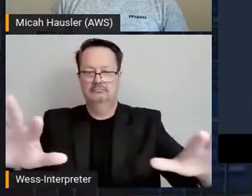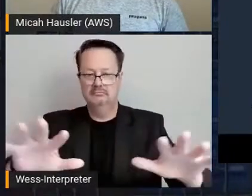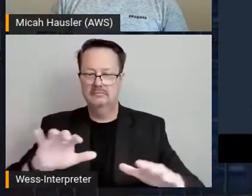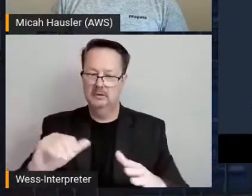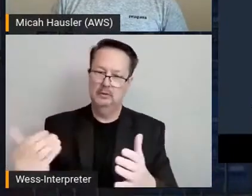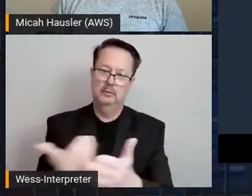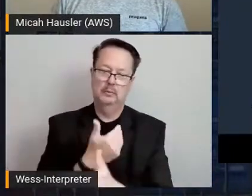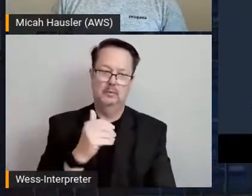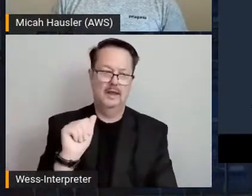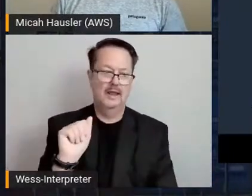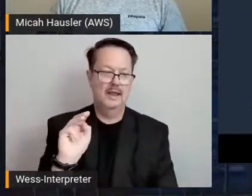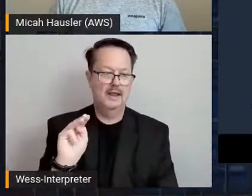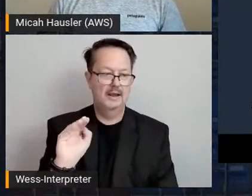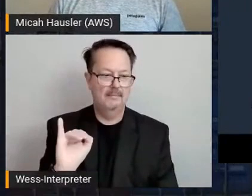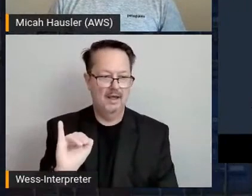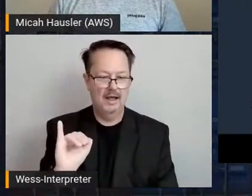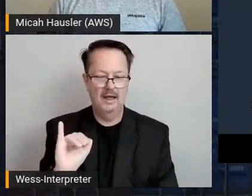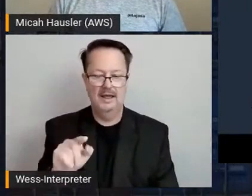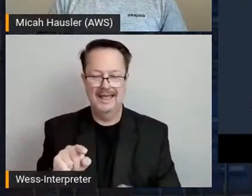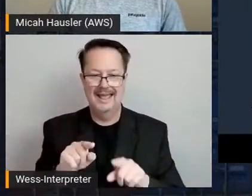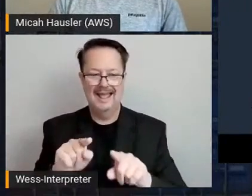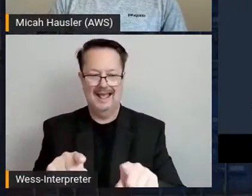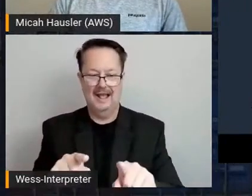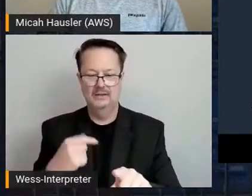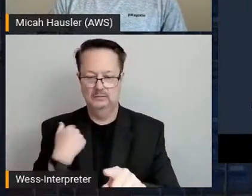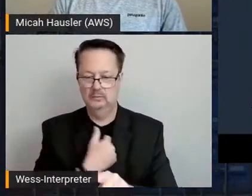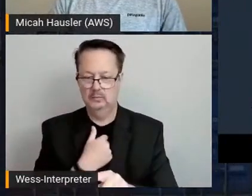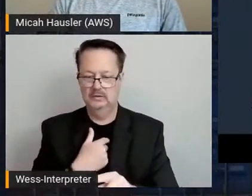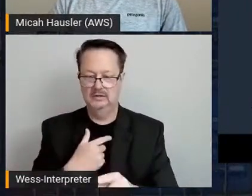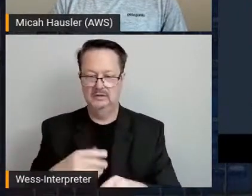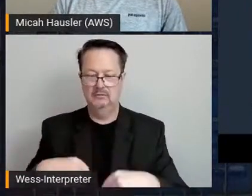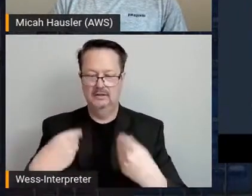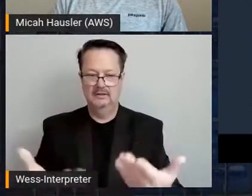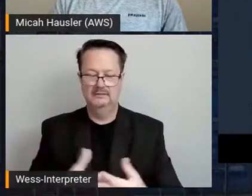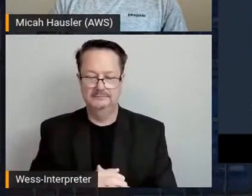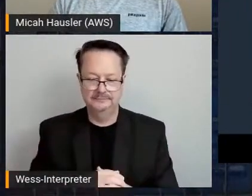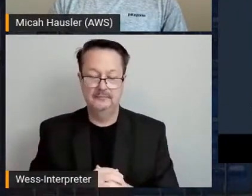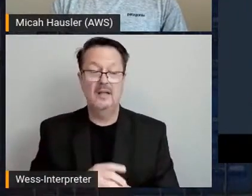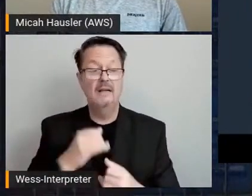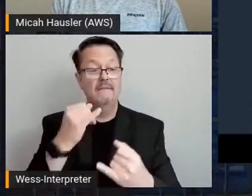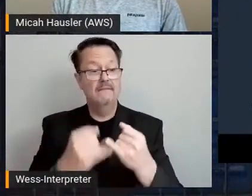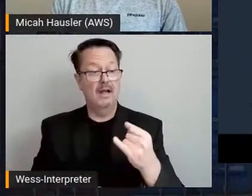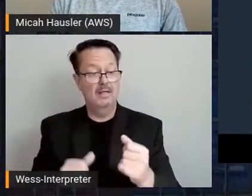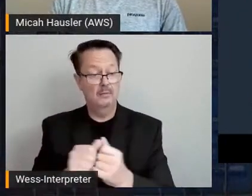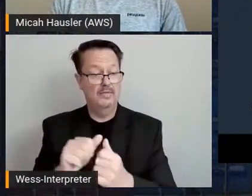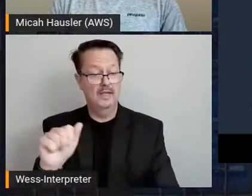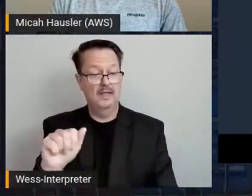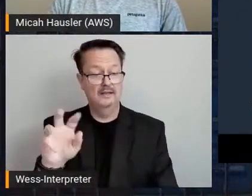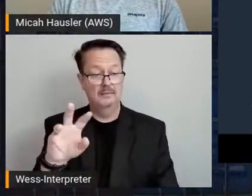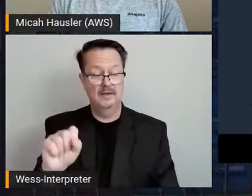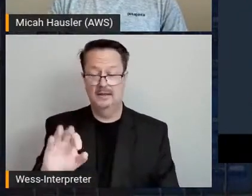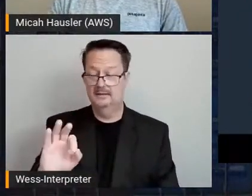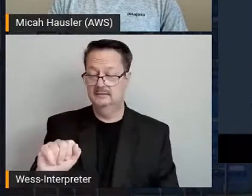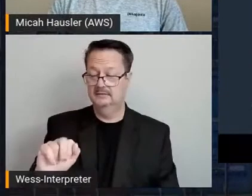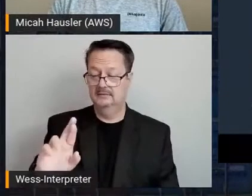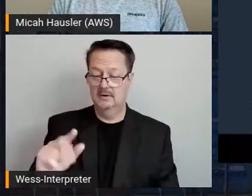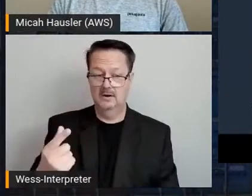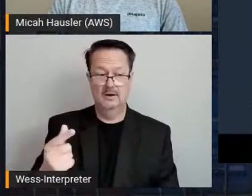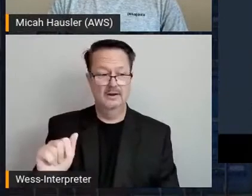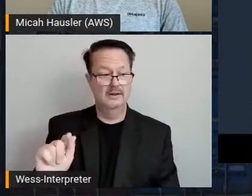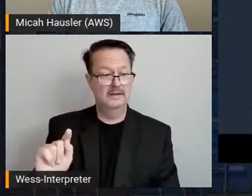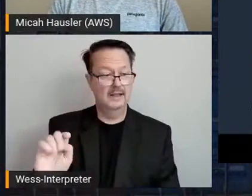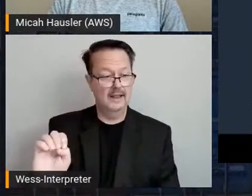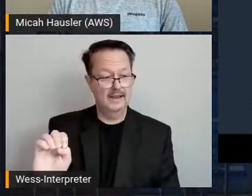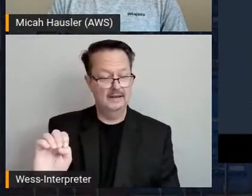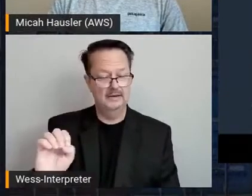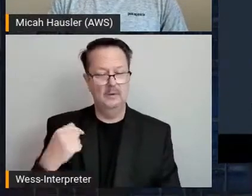new AMIs as they're released. And then finally, with AWS Fargate,